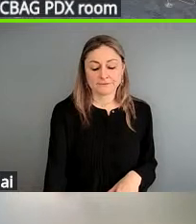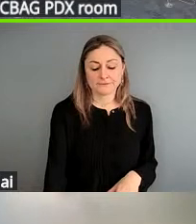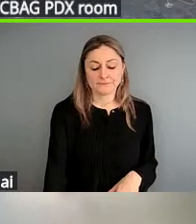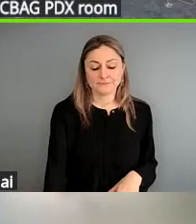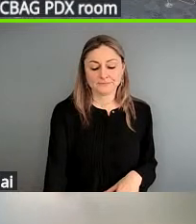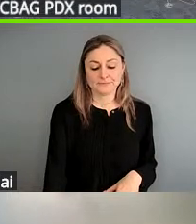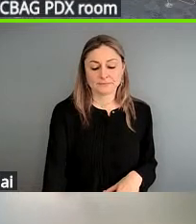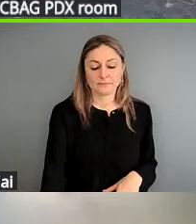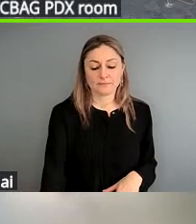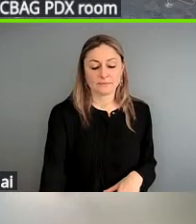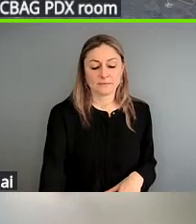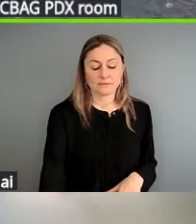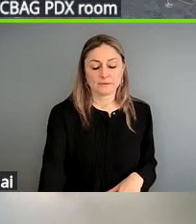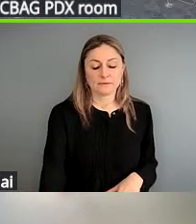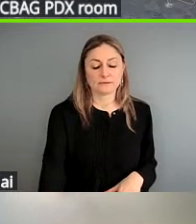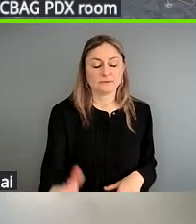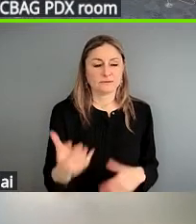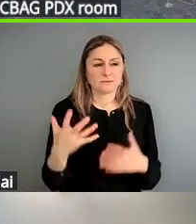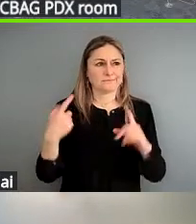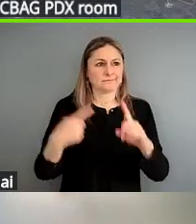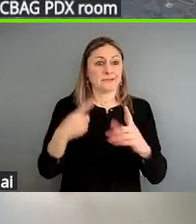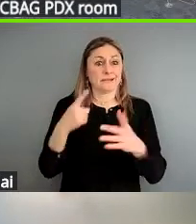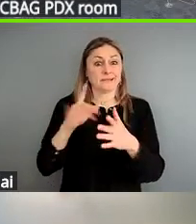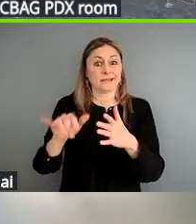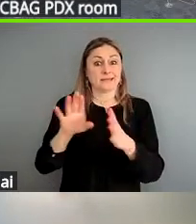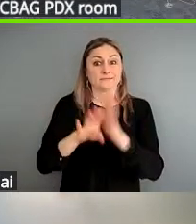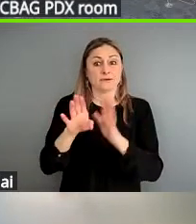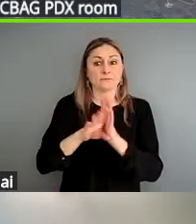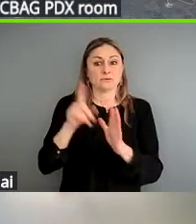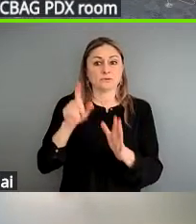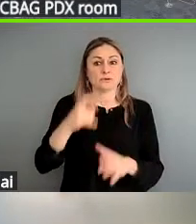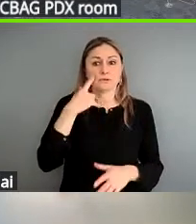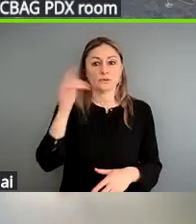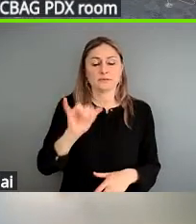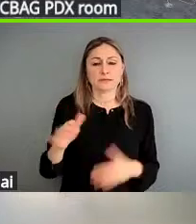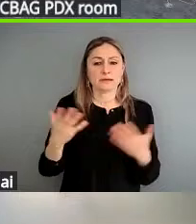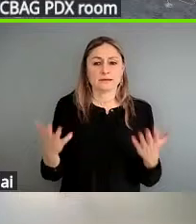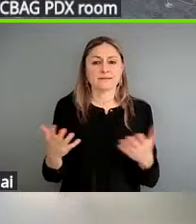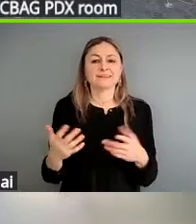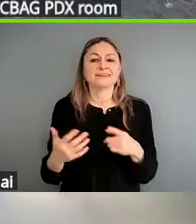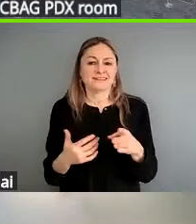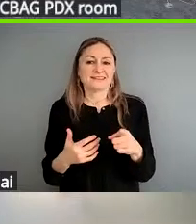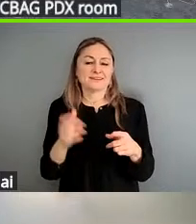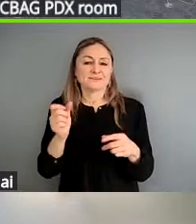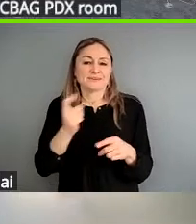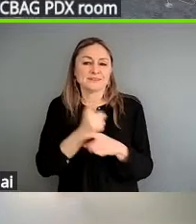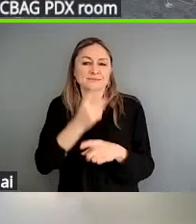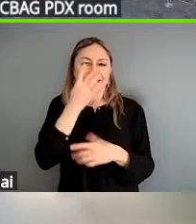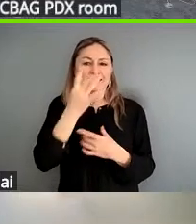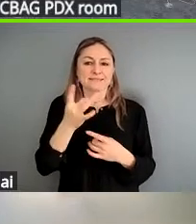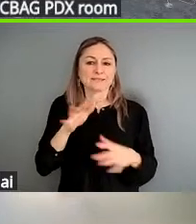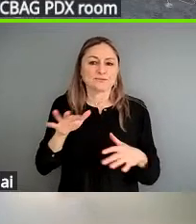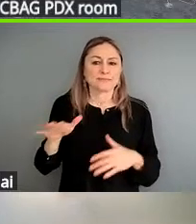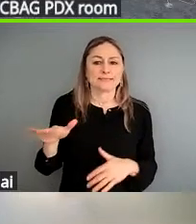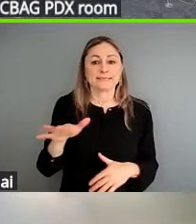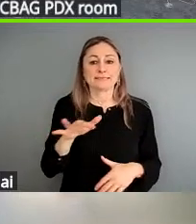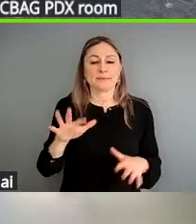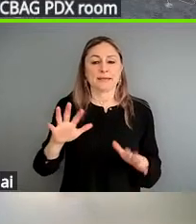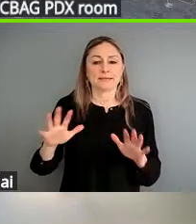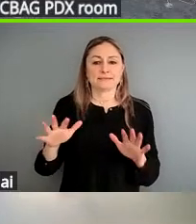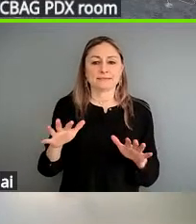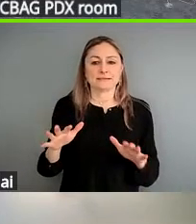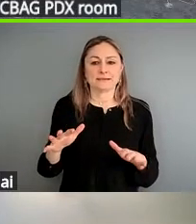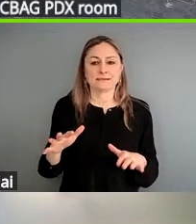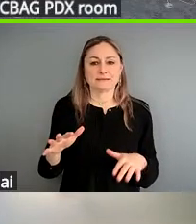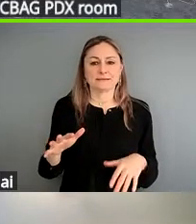speak to exactly what that development should look like. I think just to extend this, there's this interesting space. I